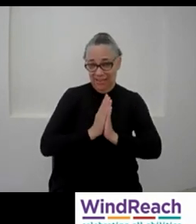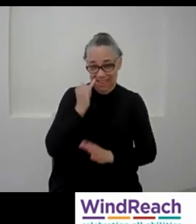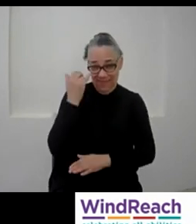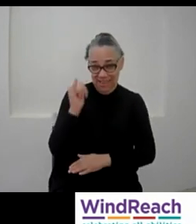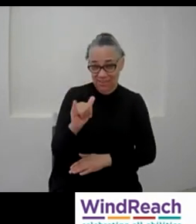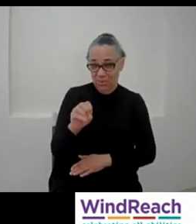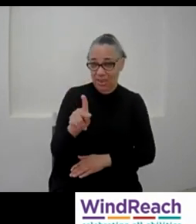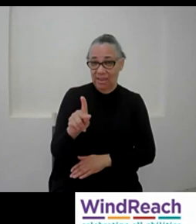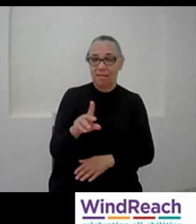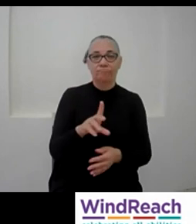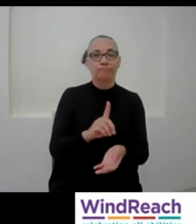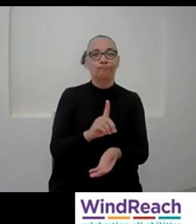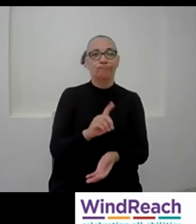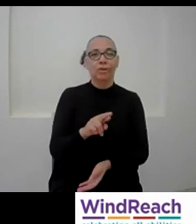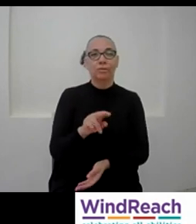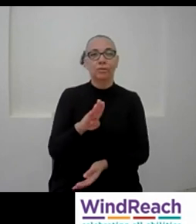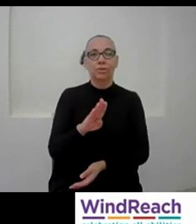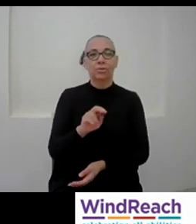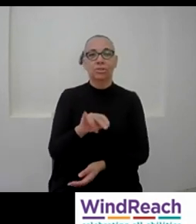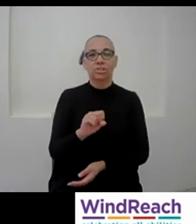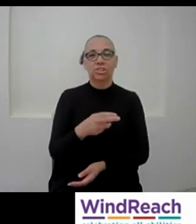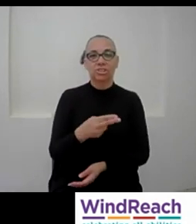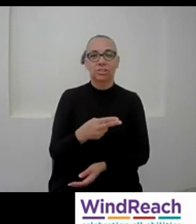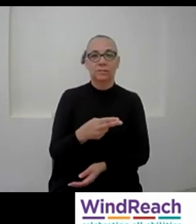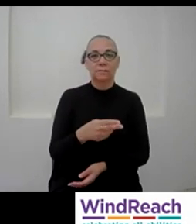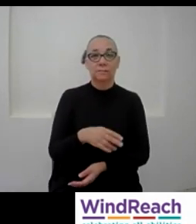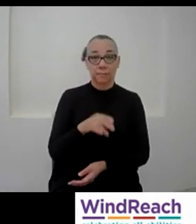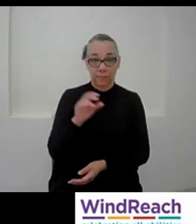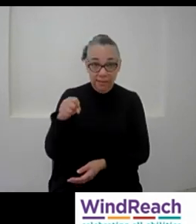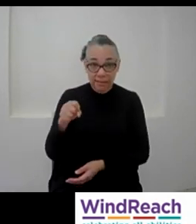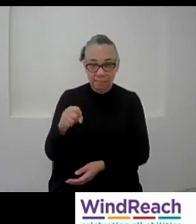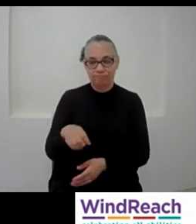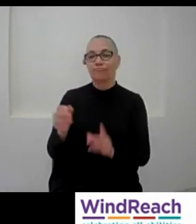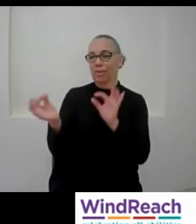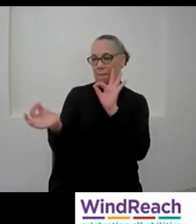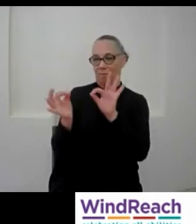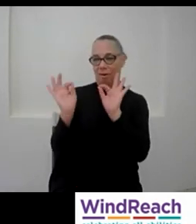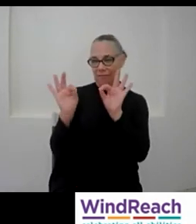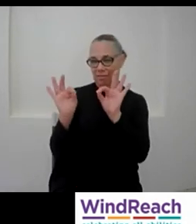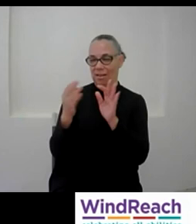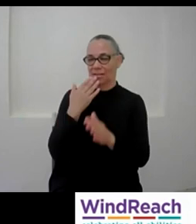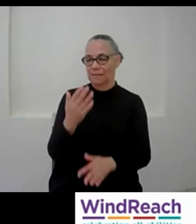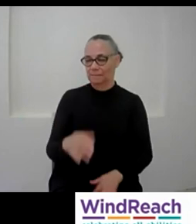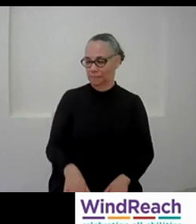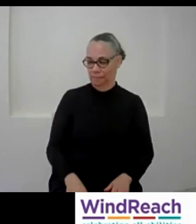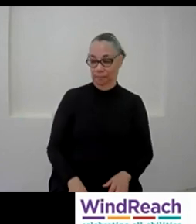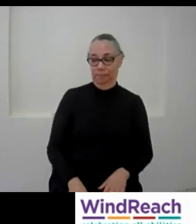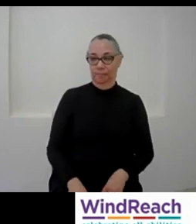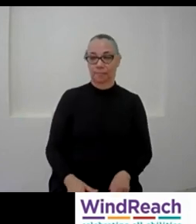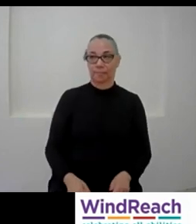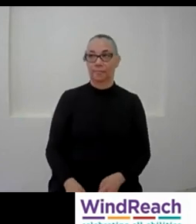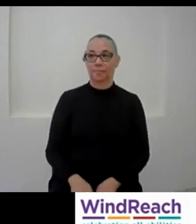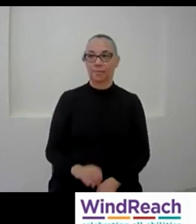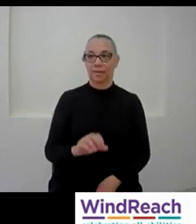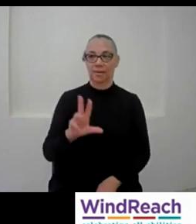can send your slides to people who request them. That's perfect, yes. Yeah. So if there's no other questions,